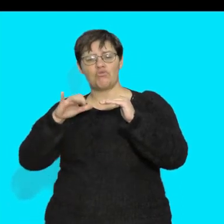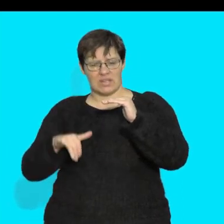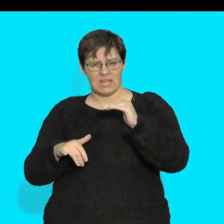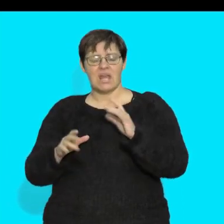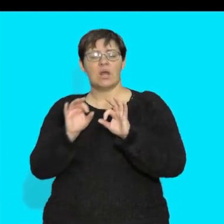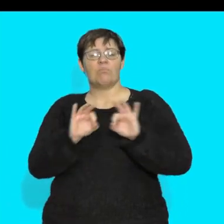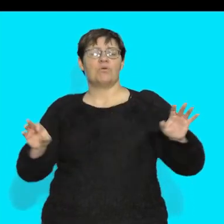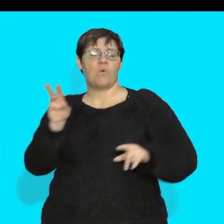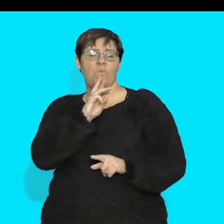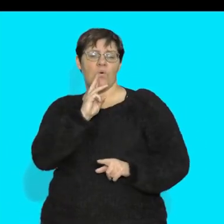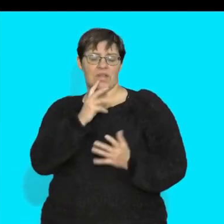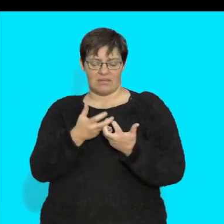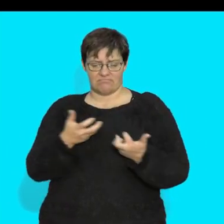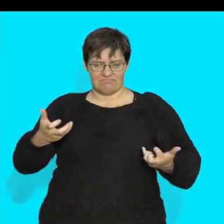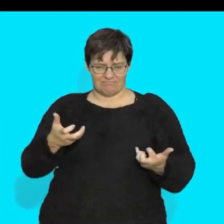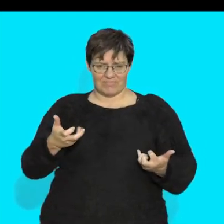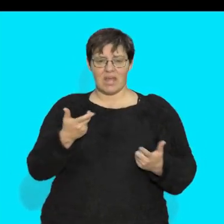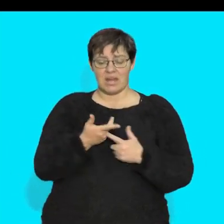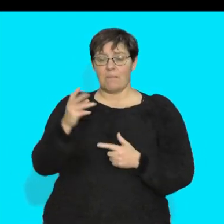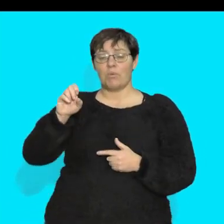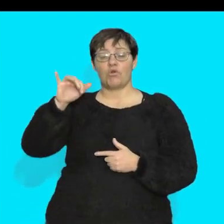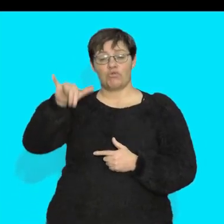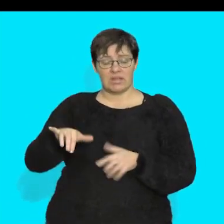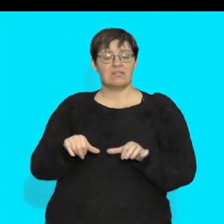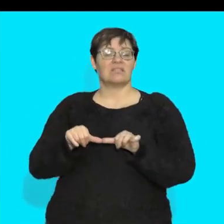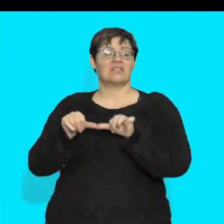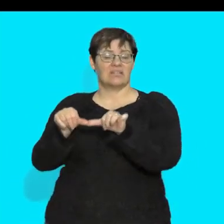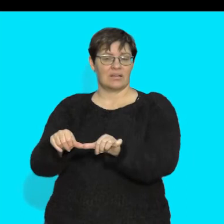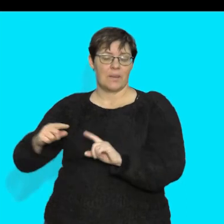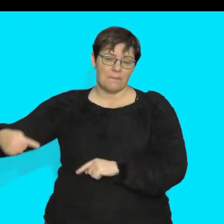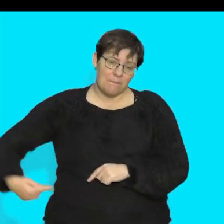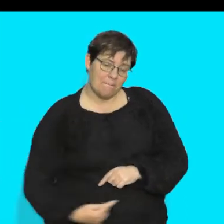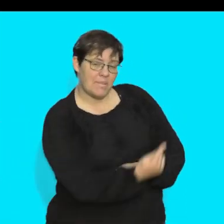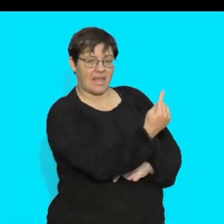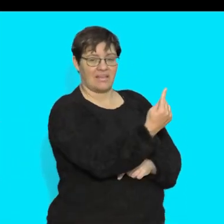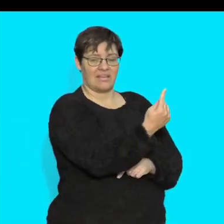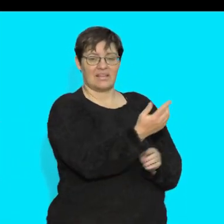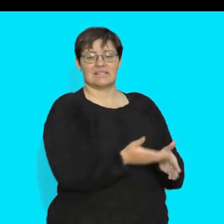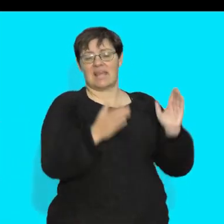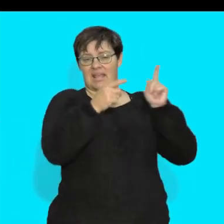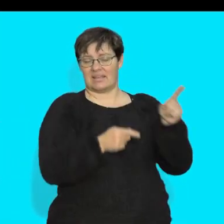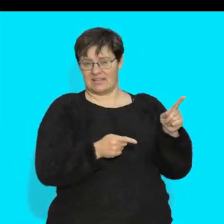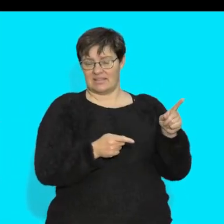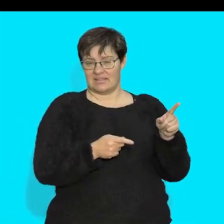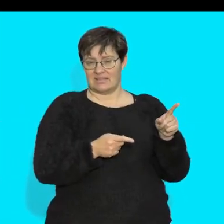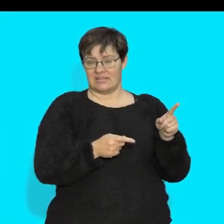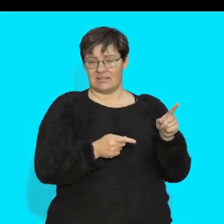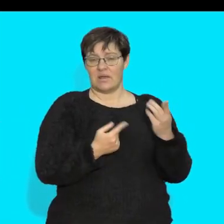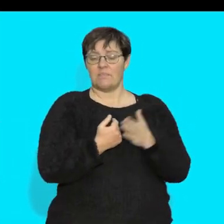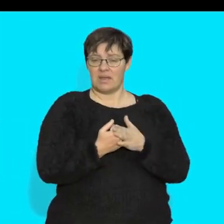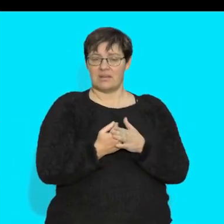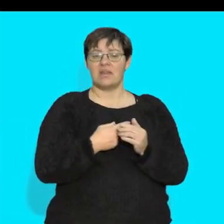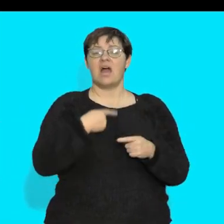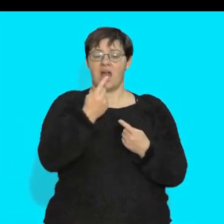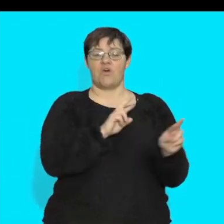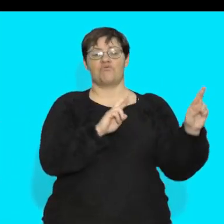separated out, and the mercury carries on and pumped back into the tank, and in that way we get the whole reaction. Quite